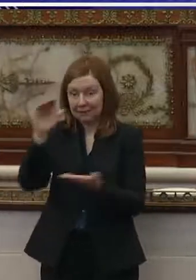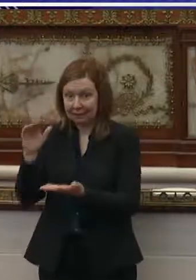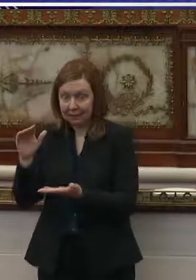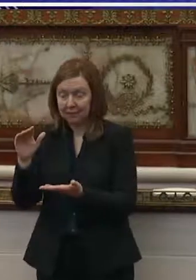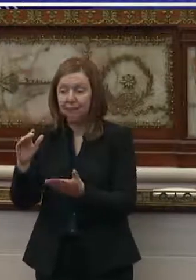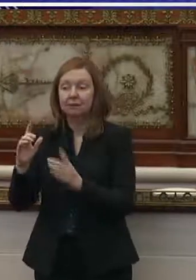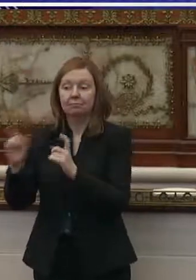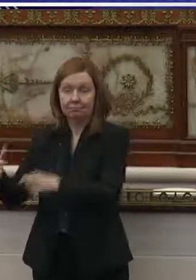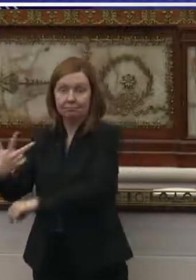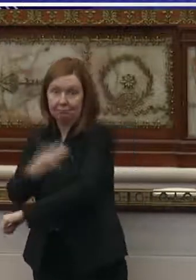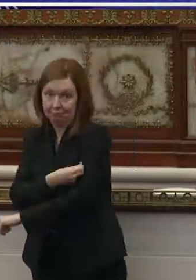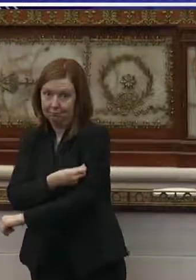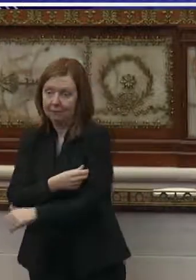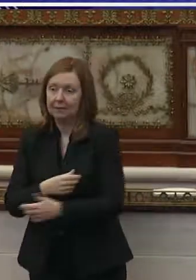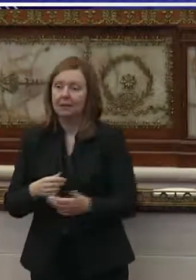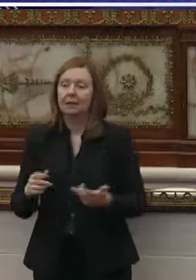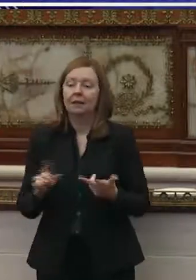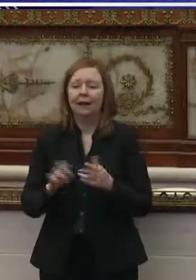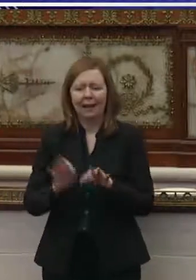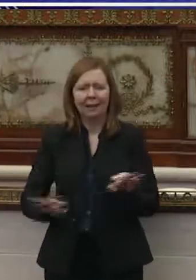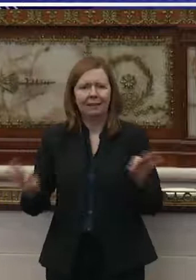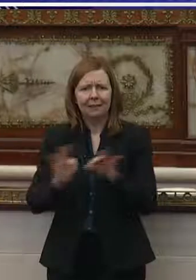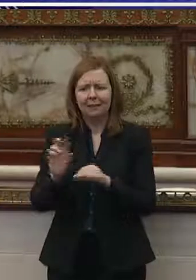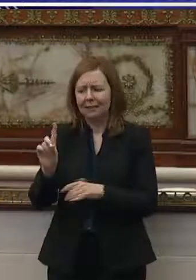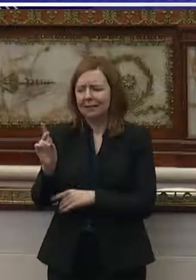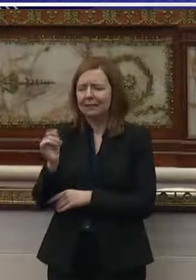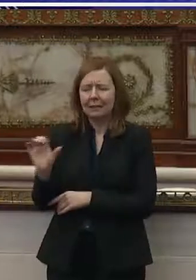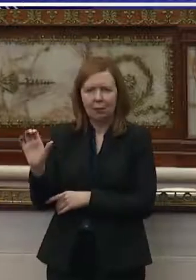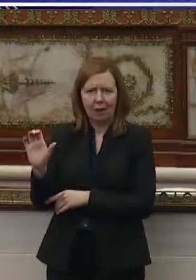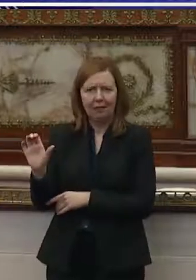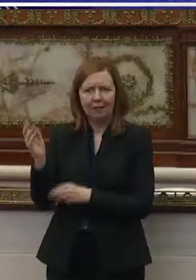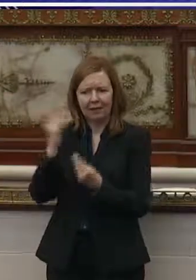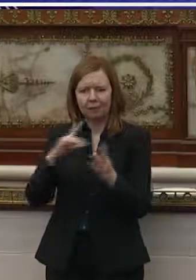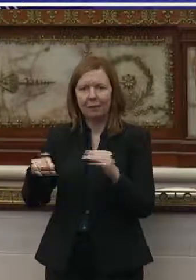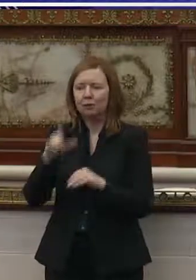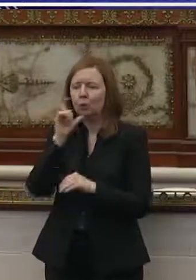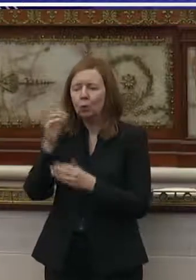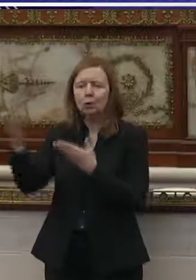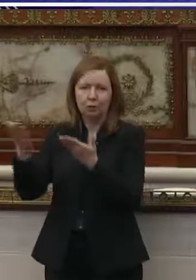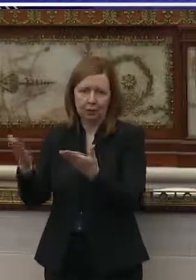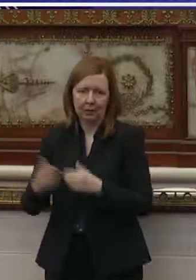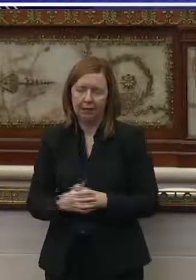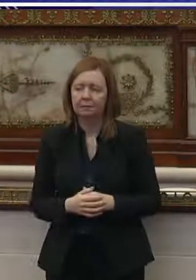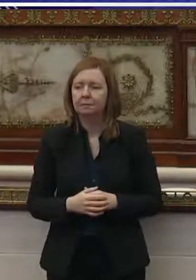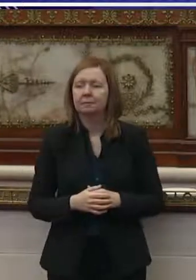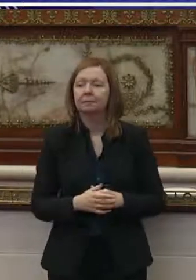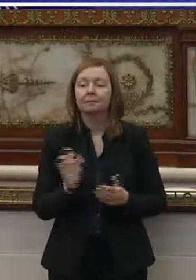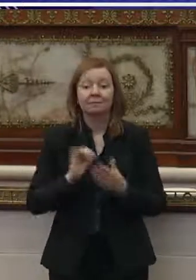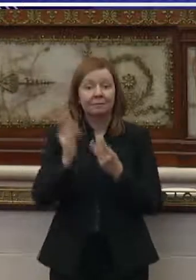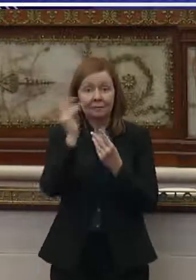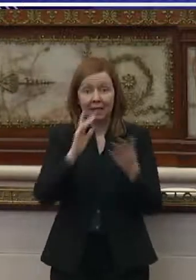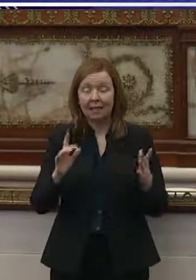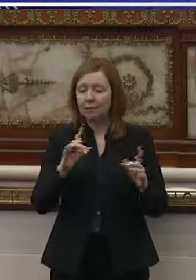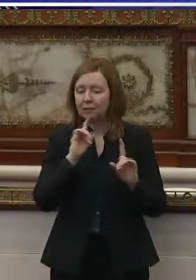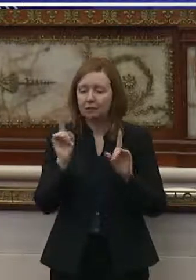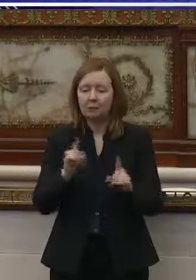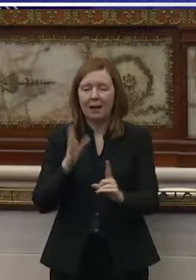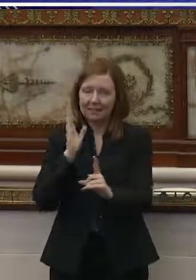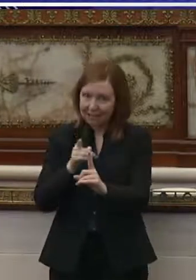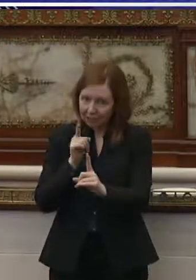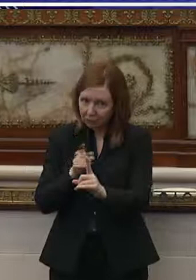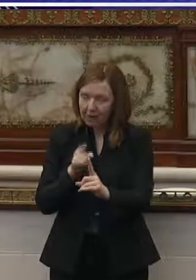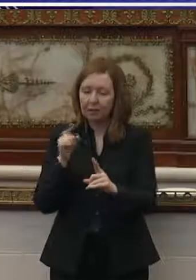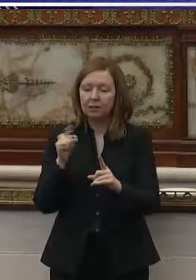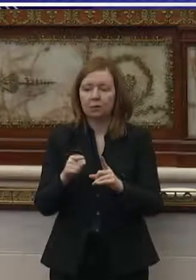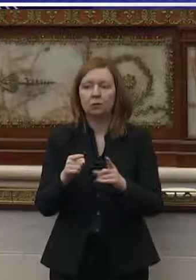distributing, and key demographic information about whom they are serving. This information responds directly to